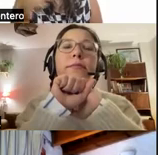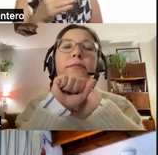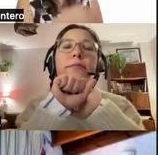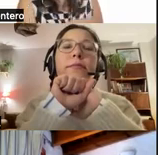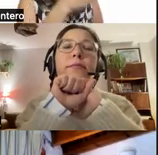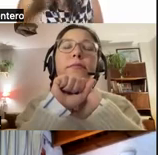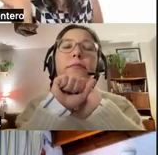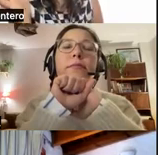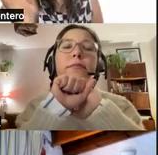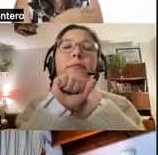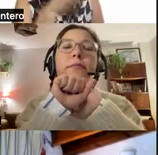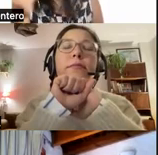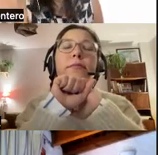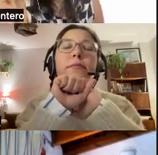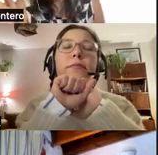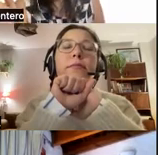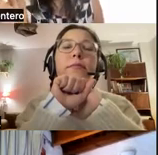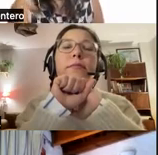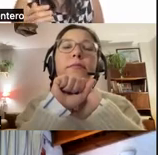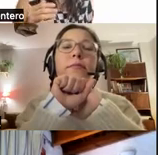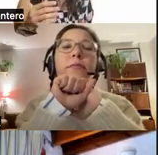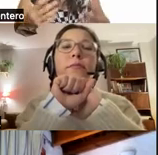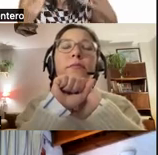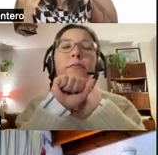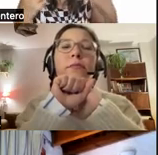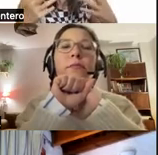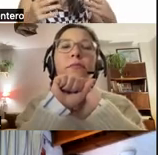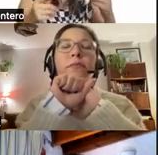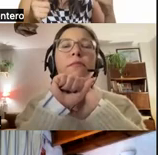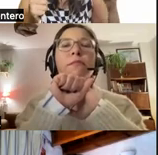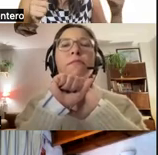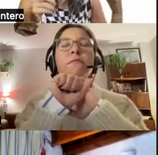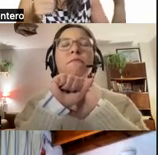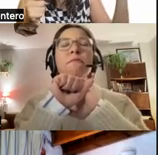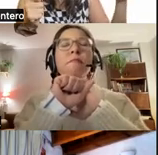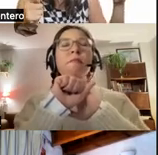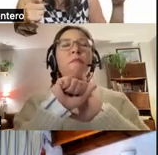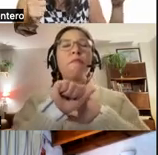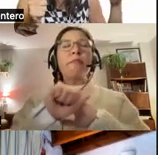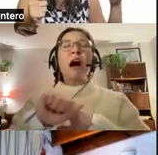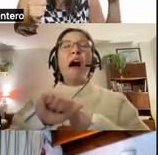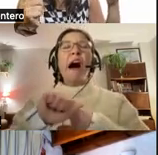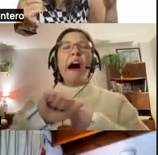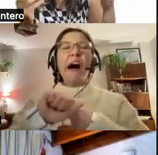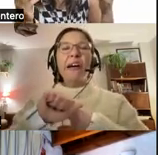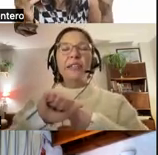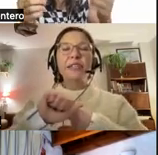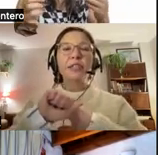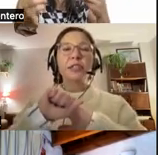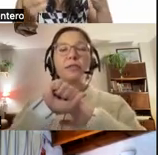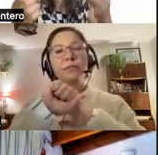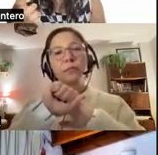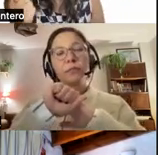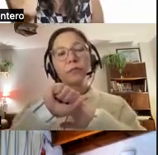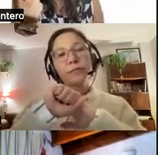path, and you've taken that path hundreds of times. So that means that your body has created a neurological connection so that